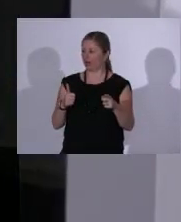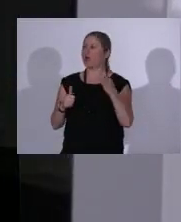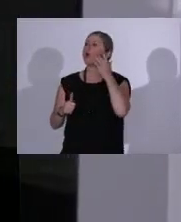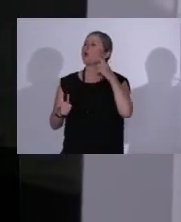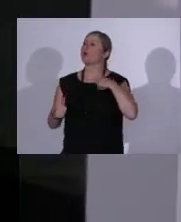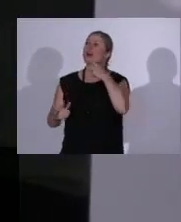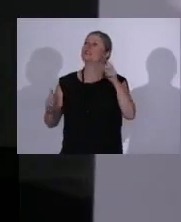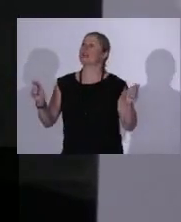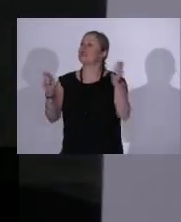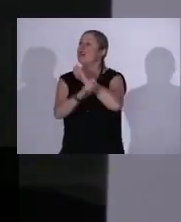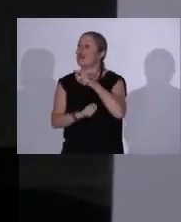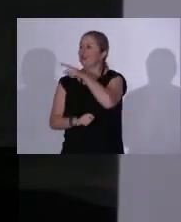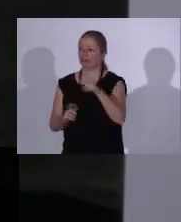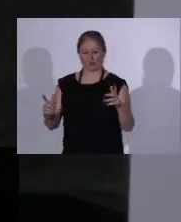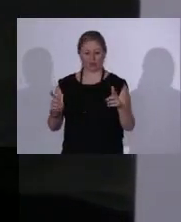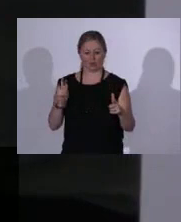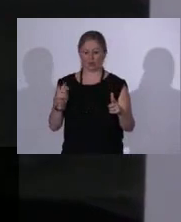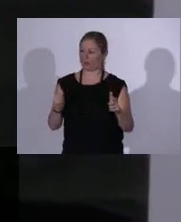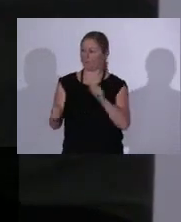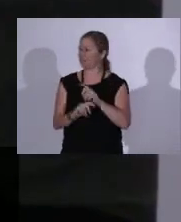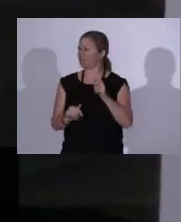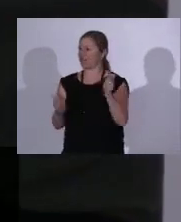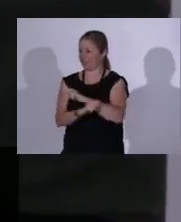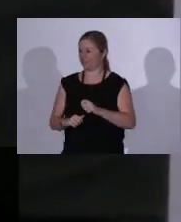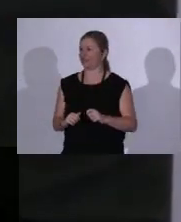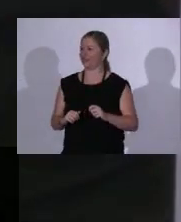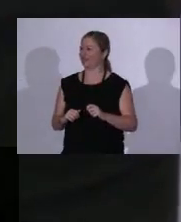say change, I want you to swap hands. Change.